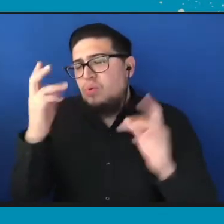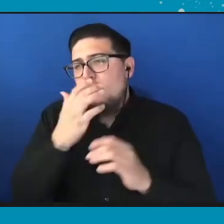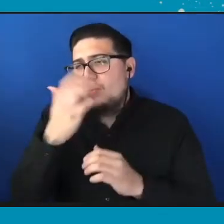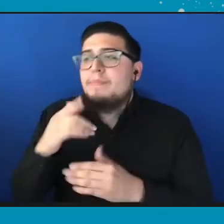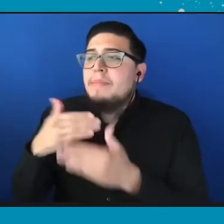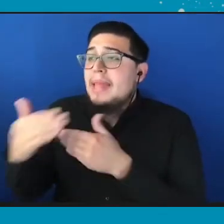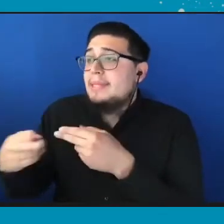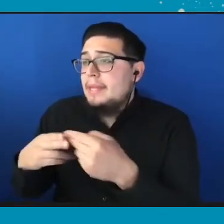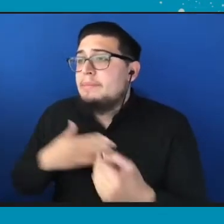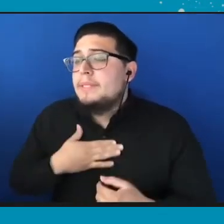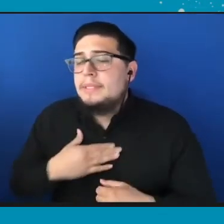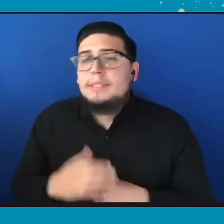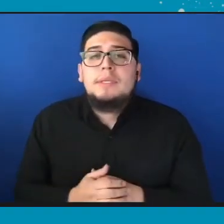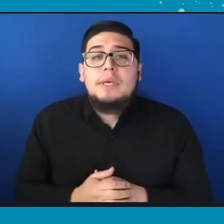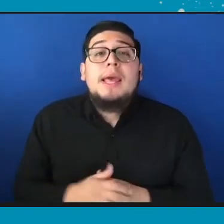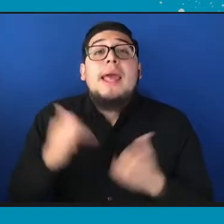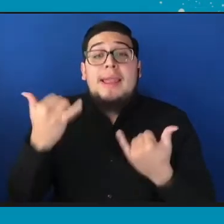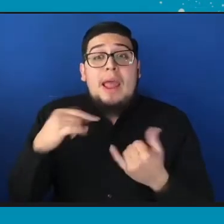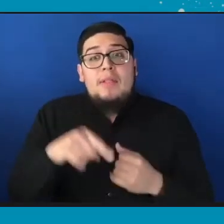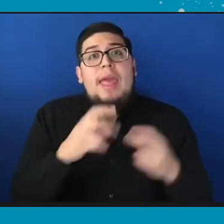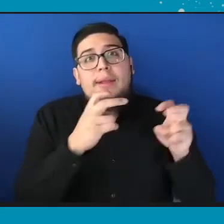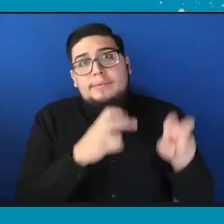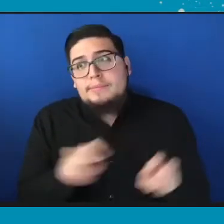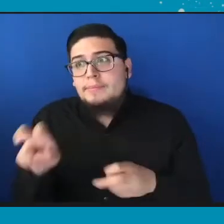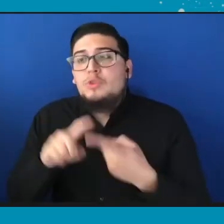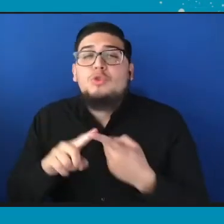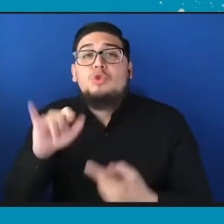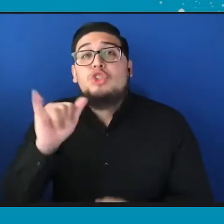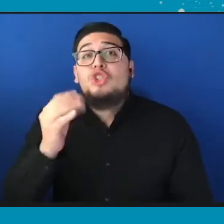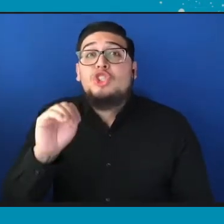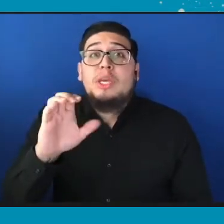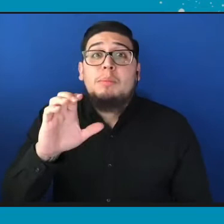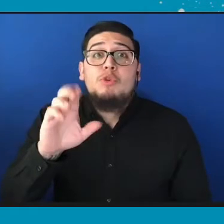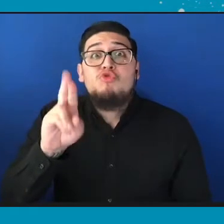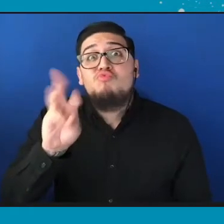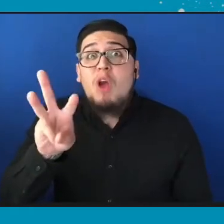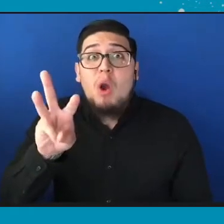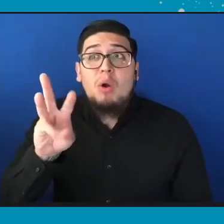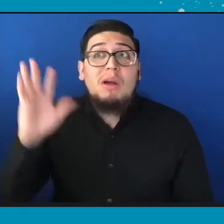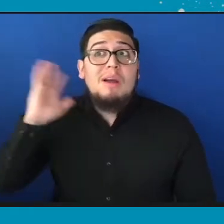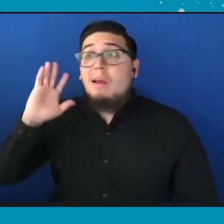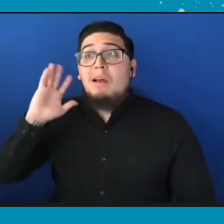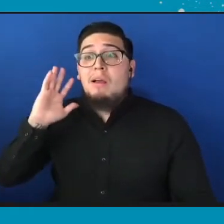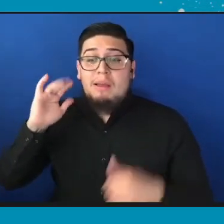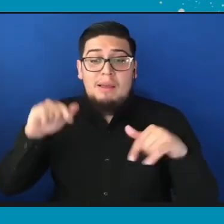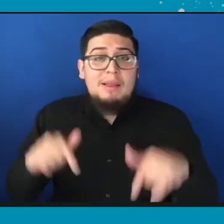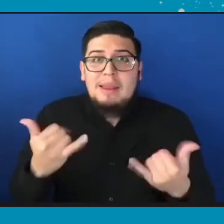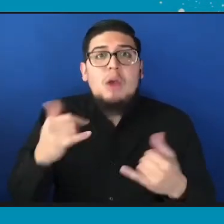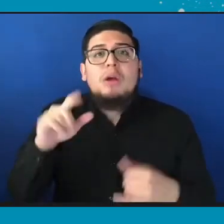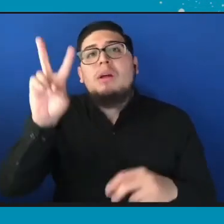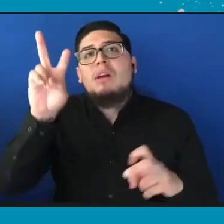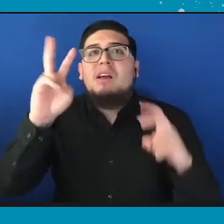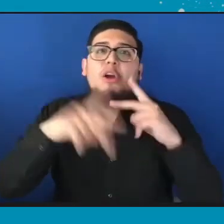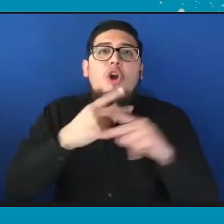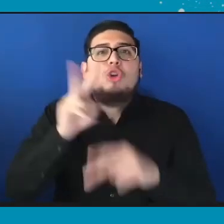And then that brings us into Jim Crow 2.0. It didn't just start after this election.